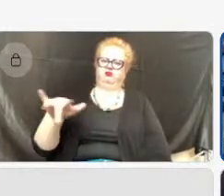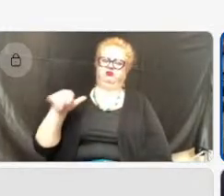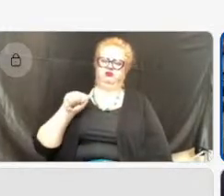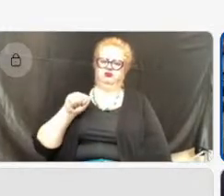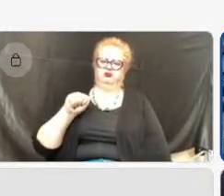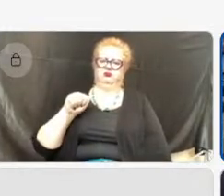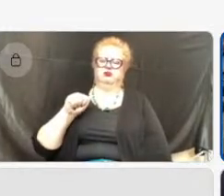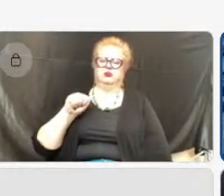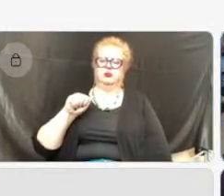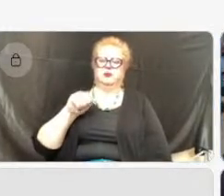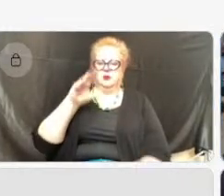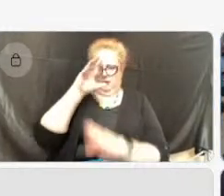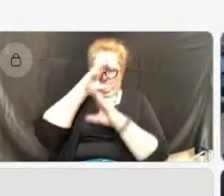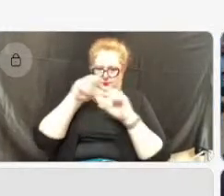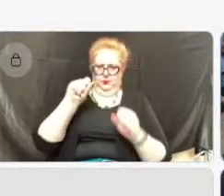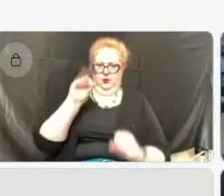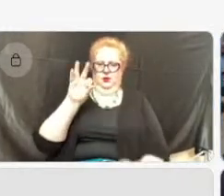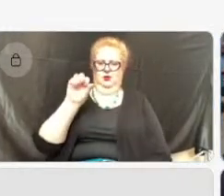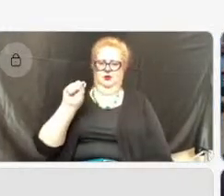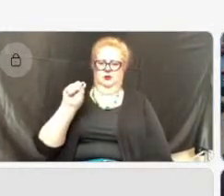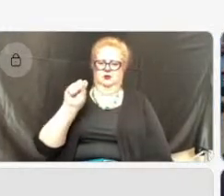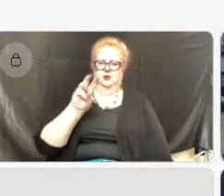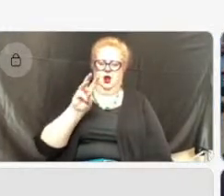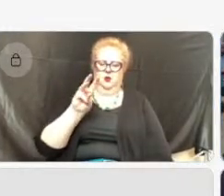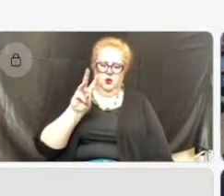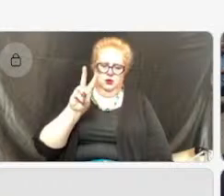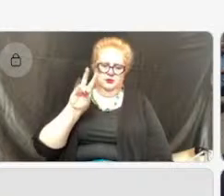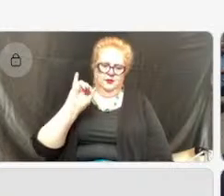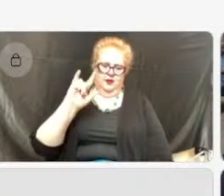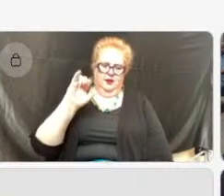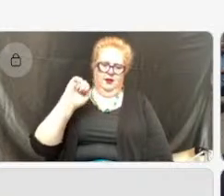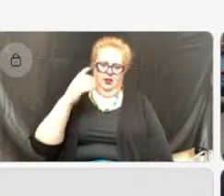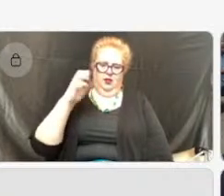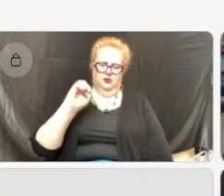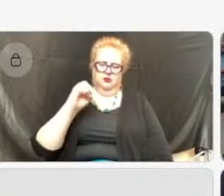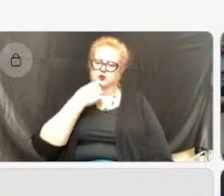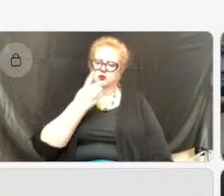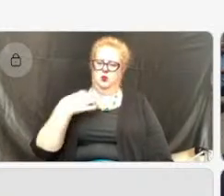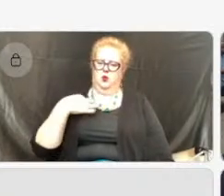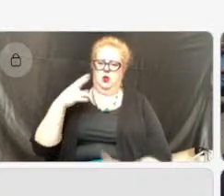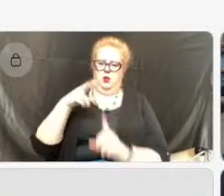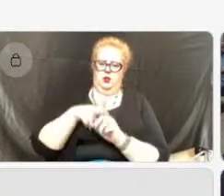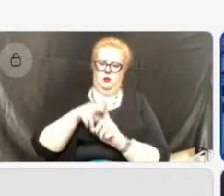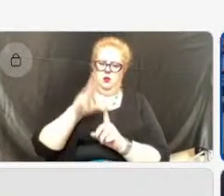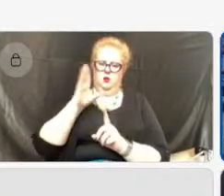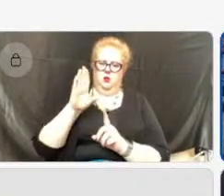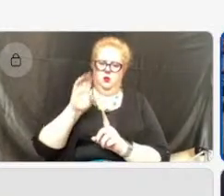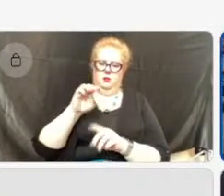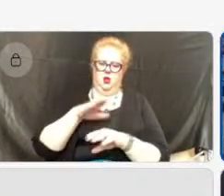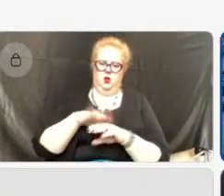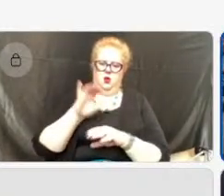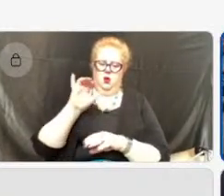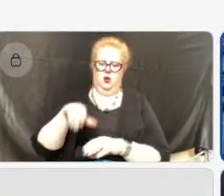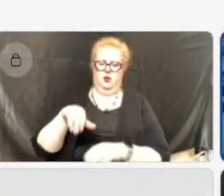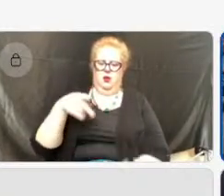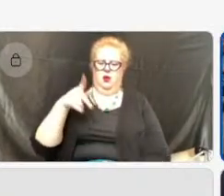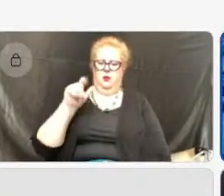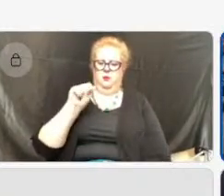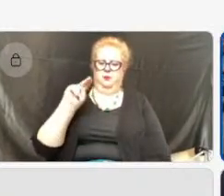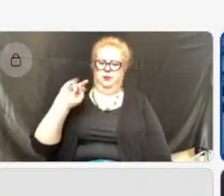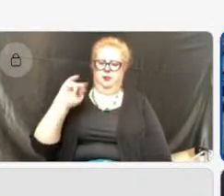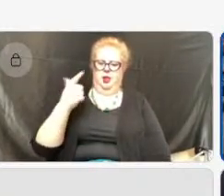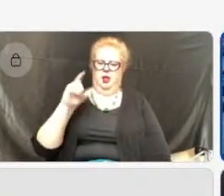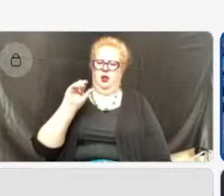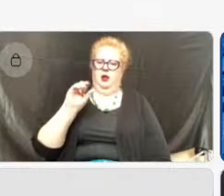The president of Southwest Stewart was told by the applicant that they would be only planning on operating for breakfast